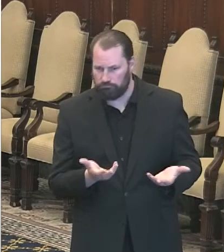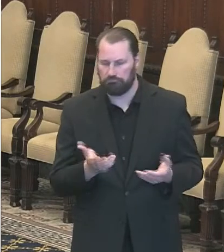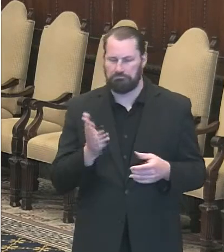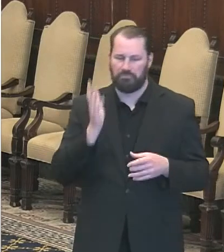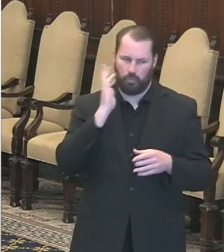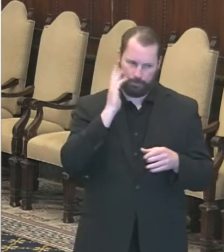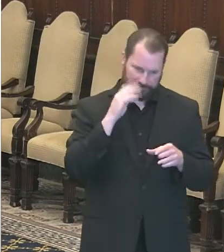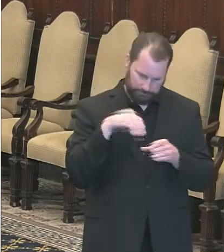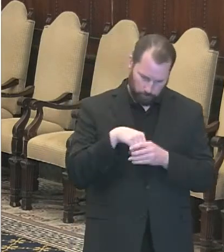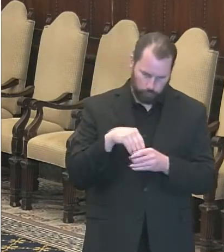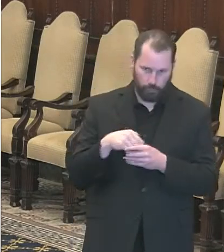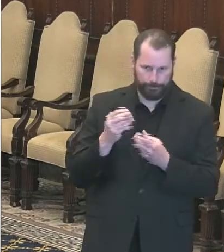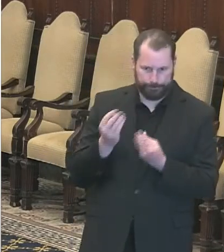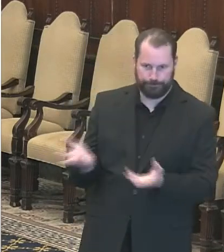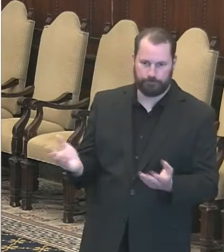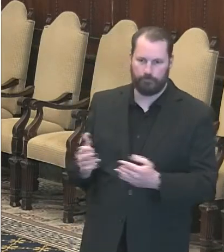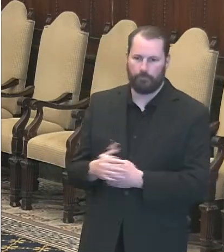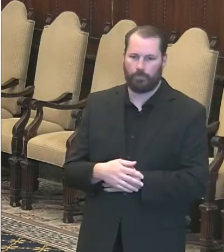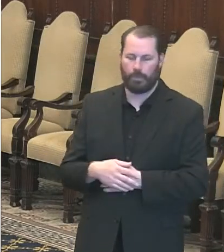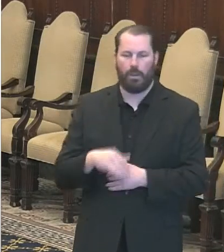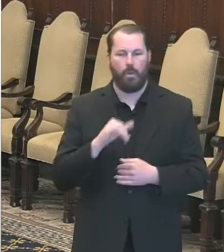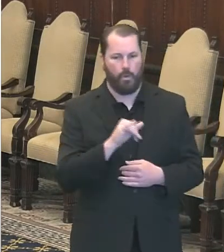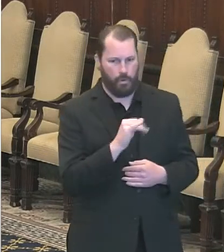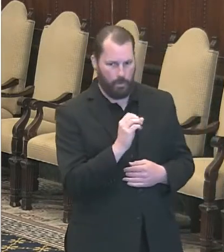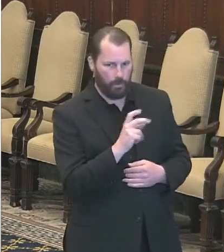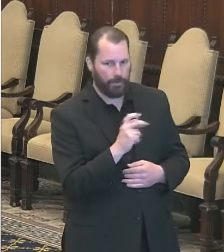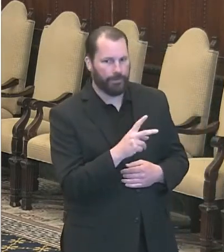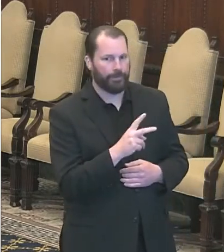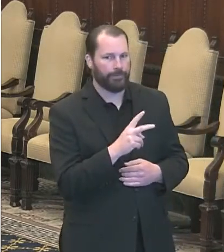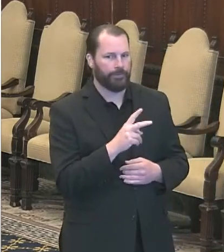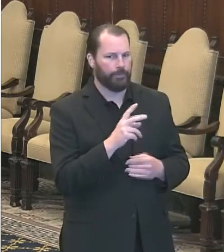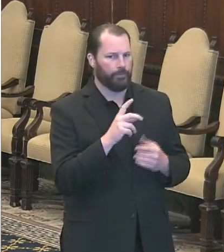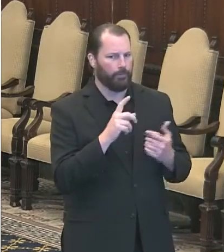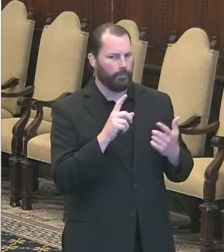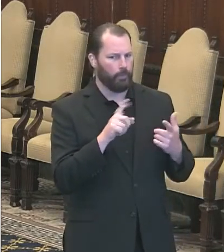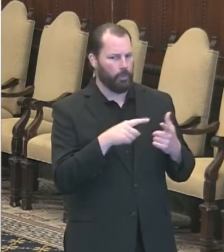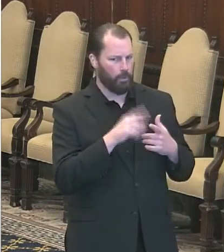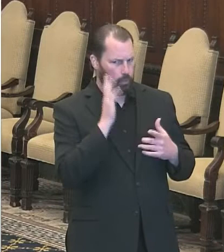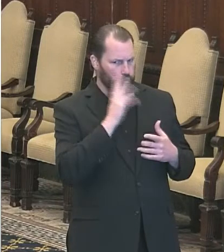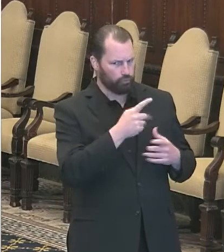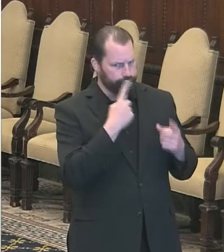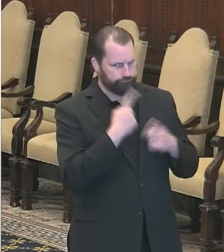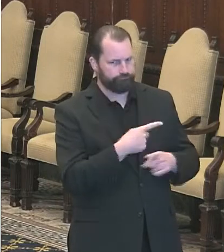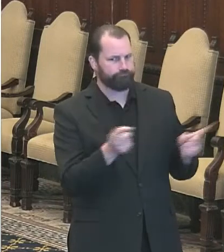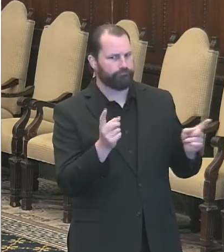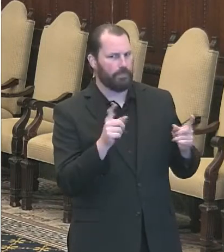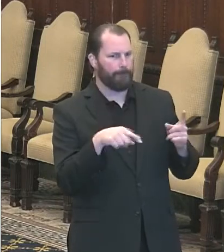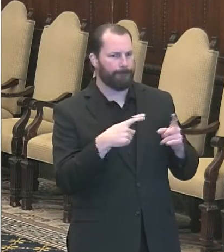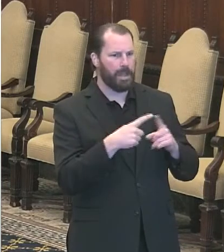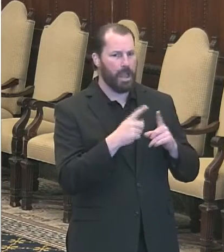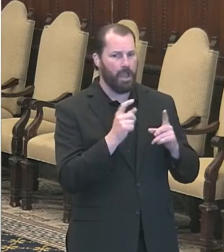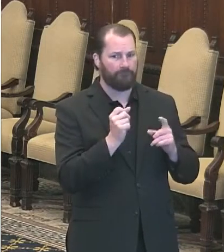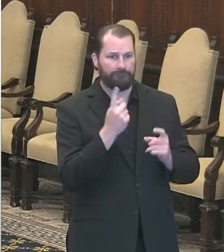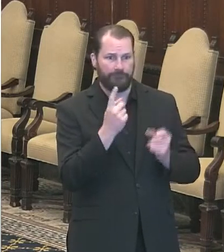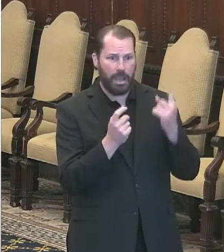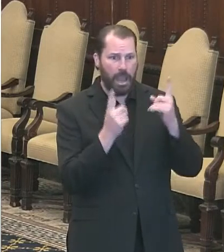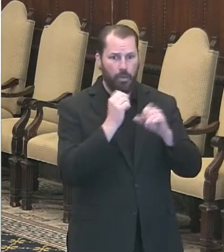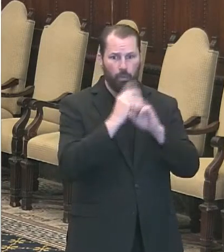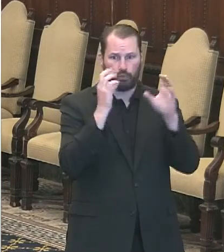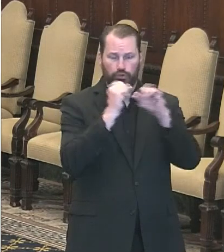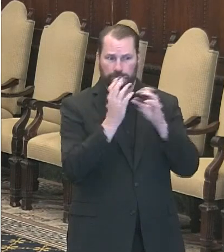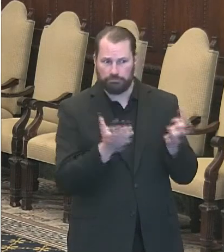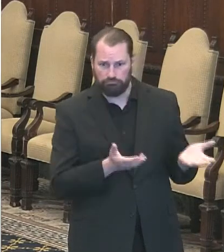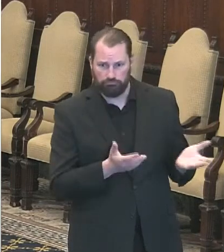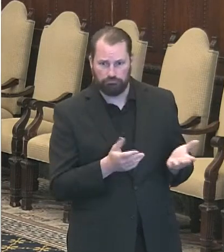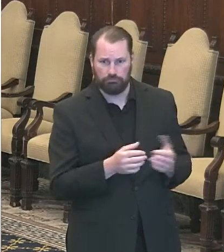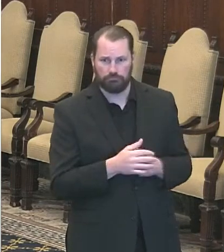Okay, and when do you expect that there might be an announcement on whether or not there will be fireworks this year? Michael? So we